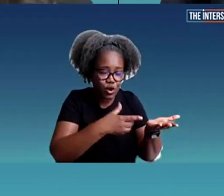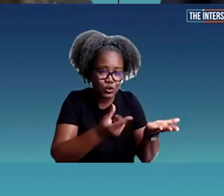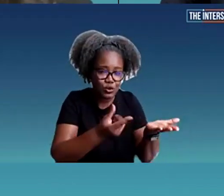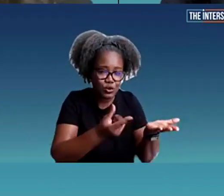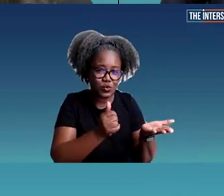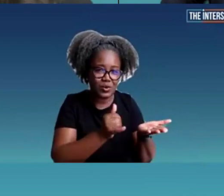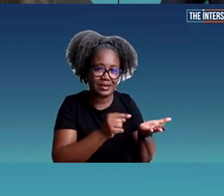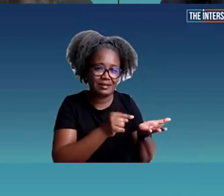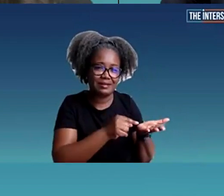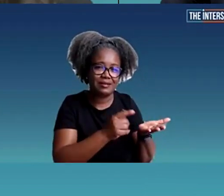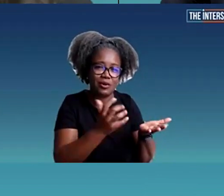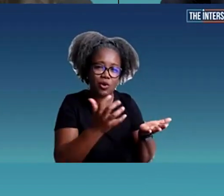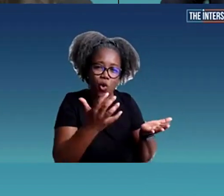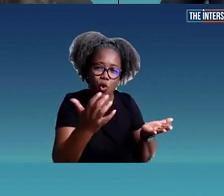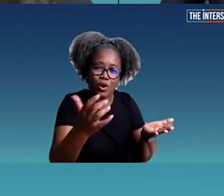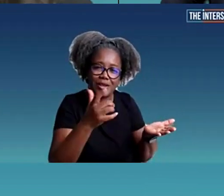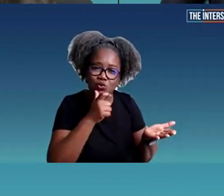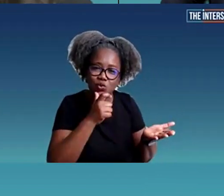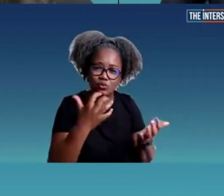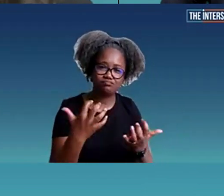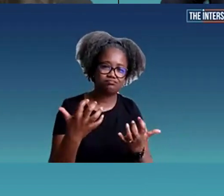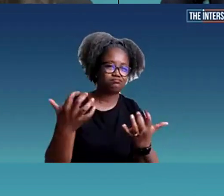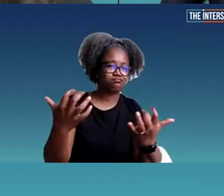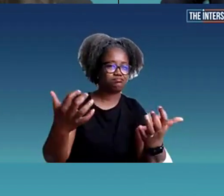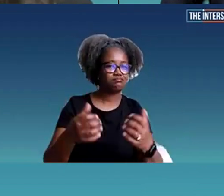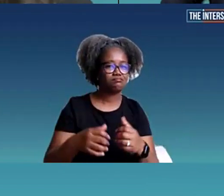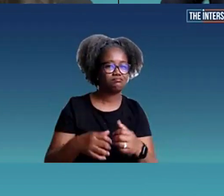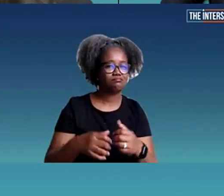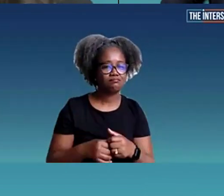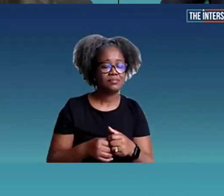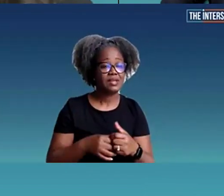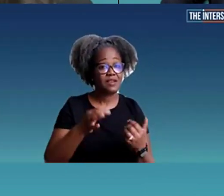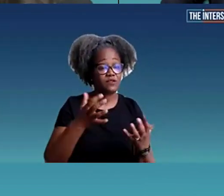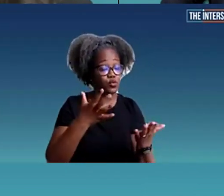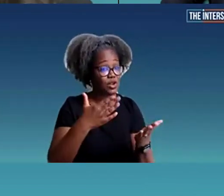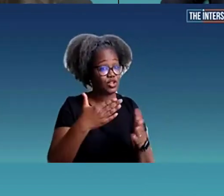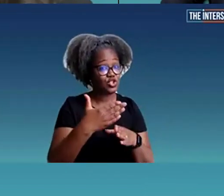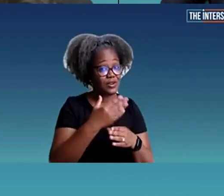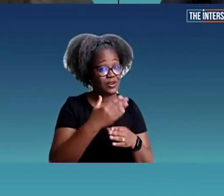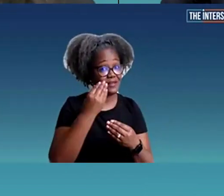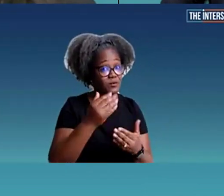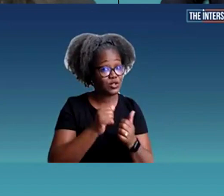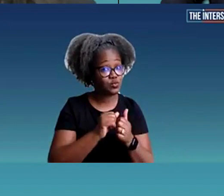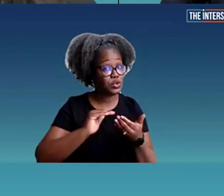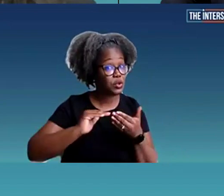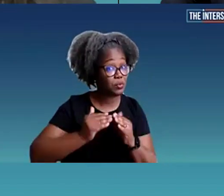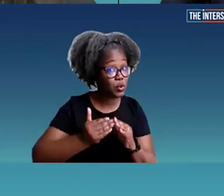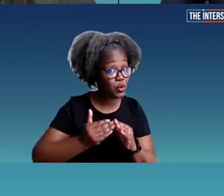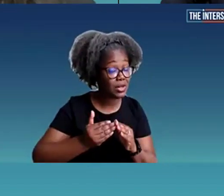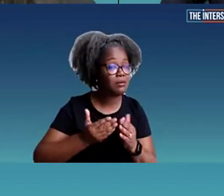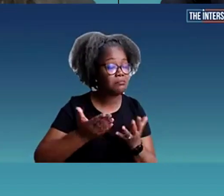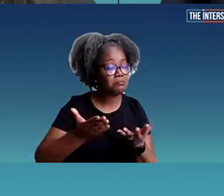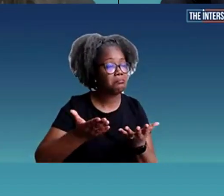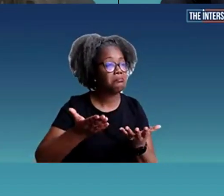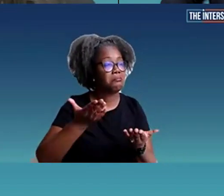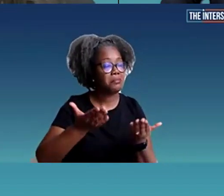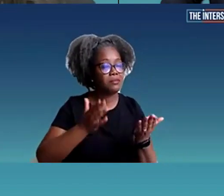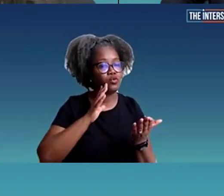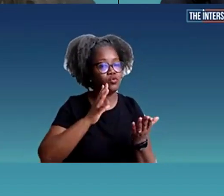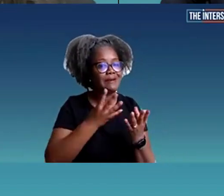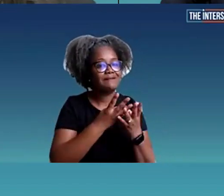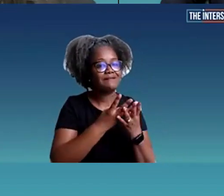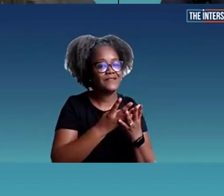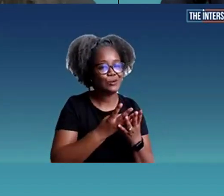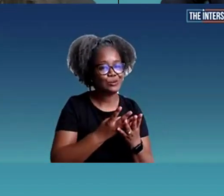to share the information with community members, they could focus in a particular area to be able to share some of that